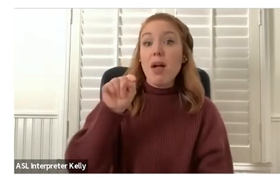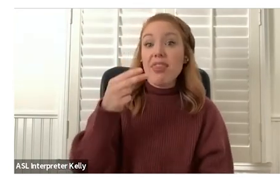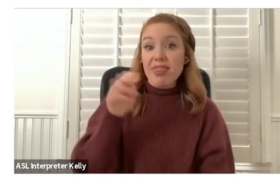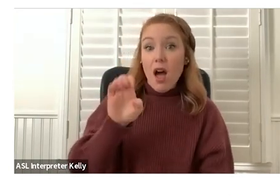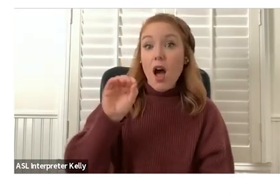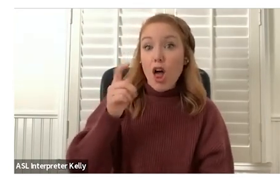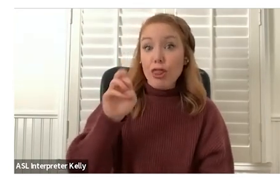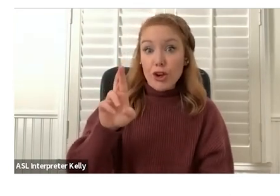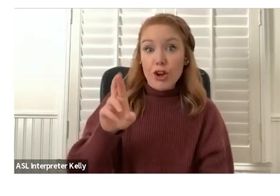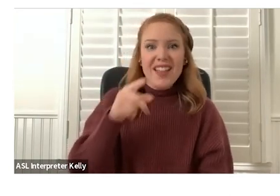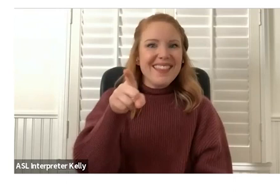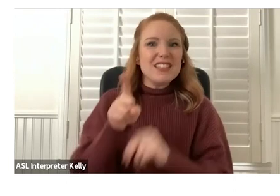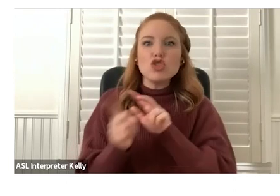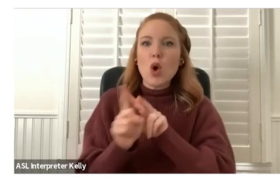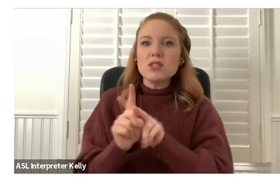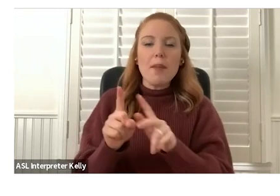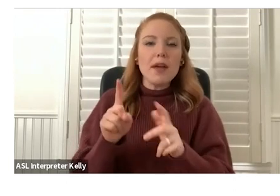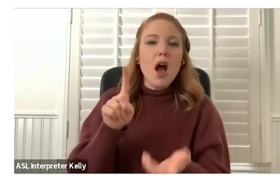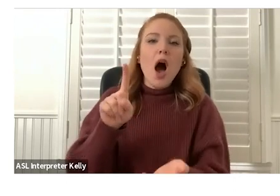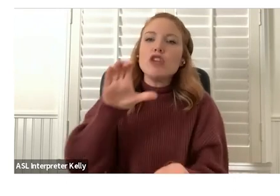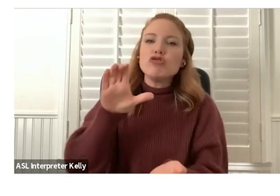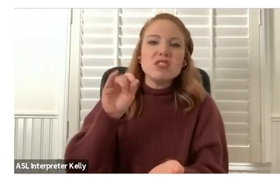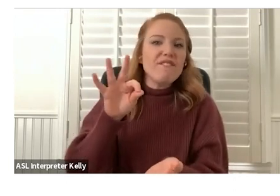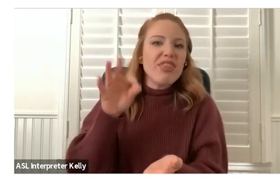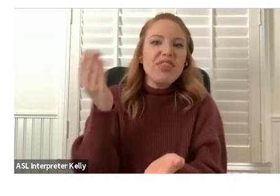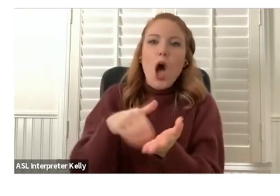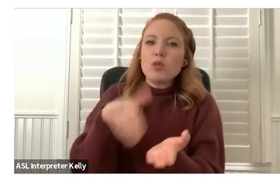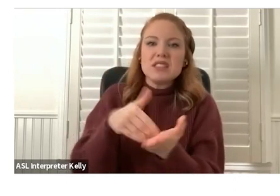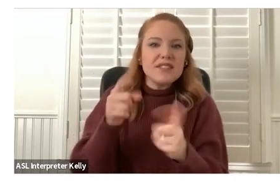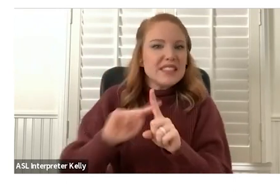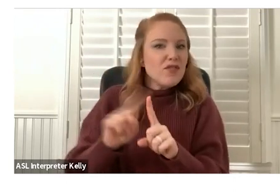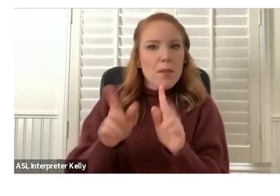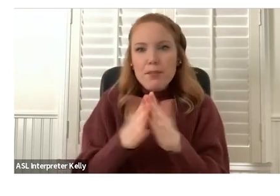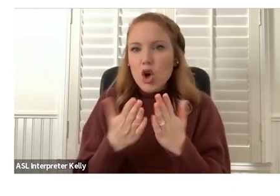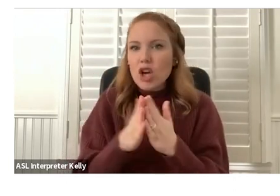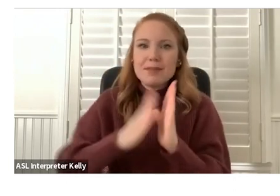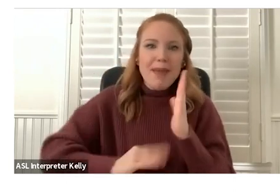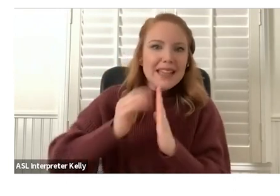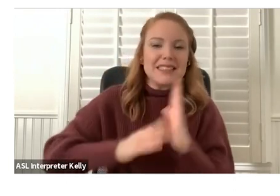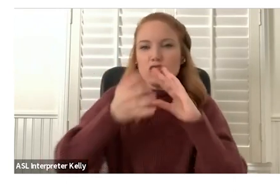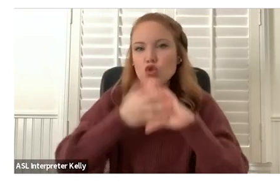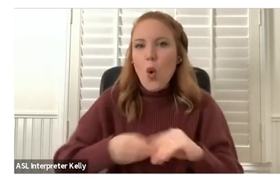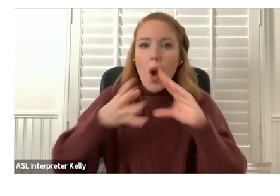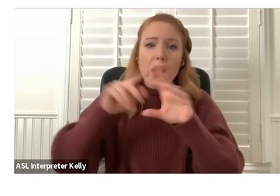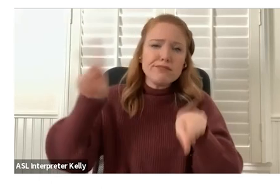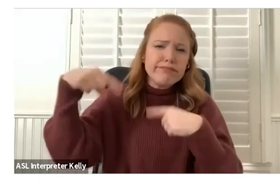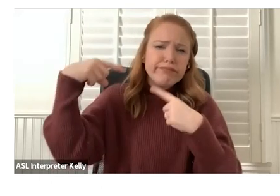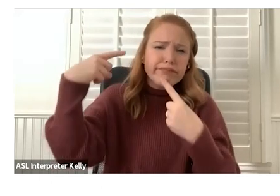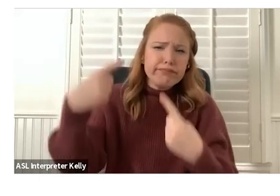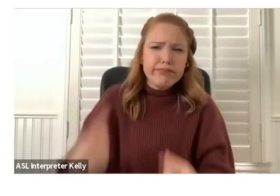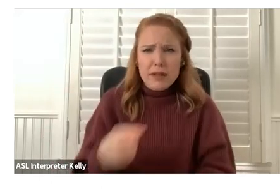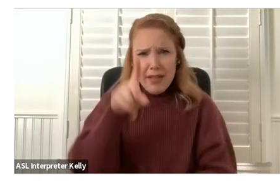by the way, tropes. So the first is the sexualized other. Women were often represented